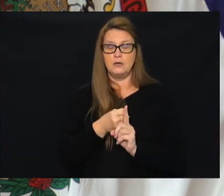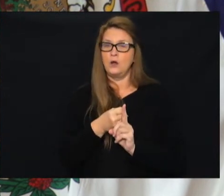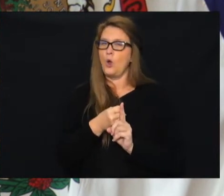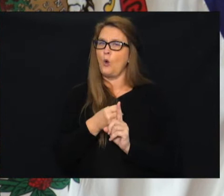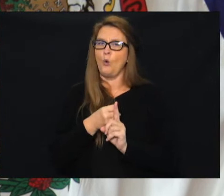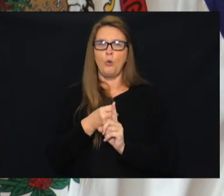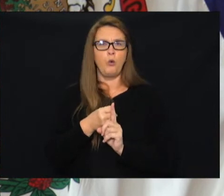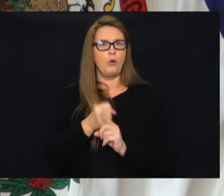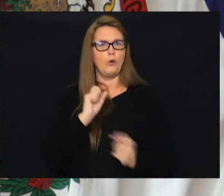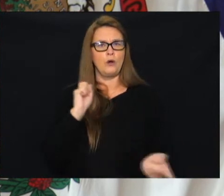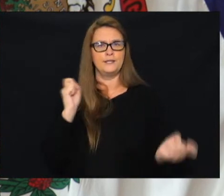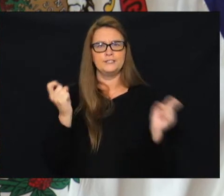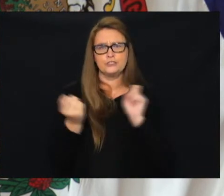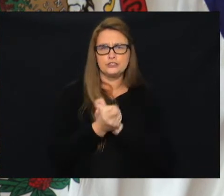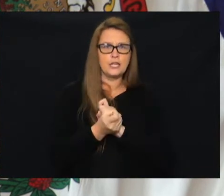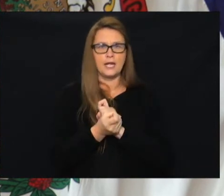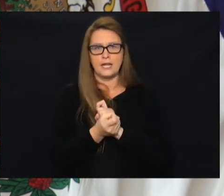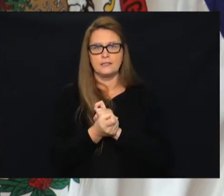of you, and